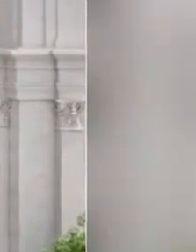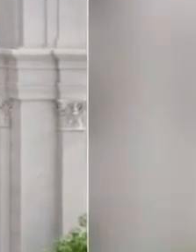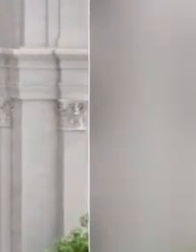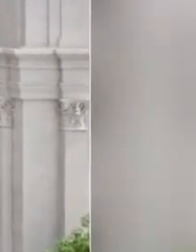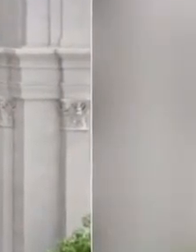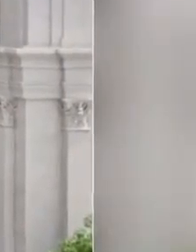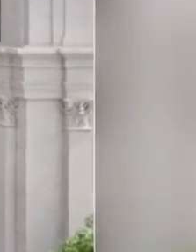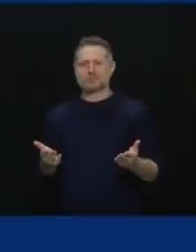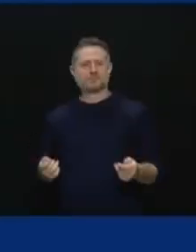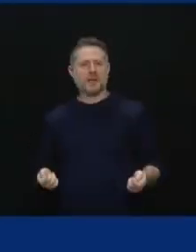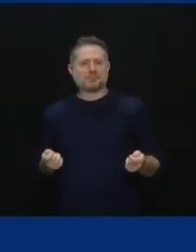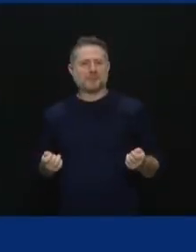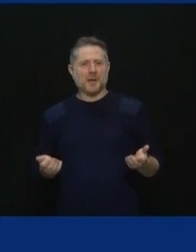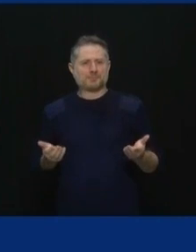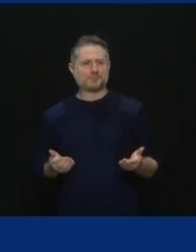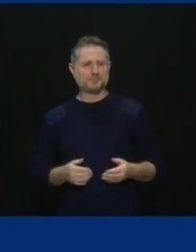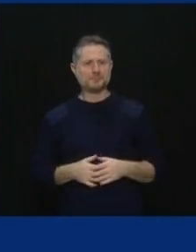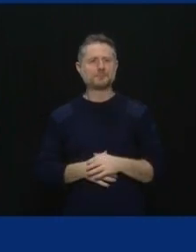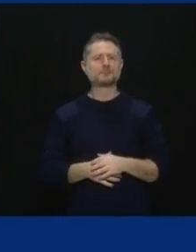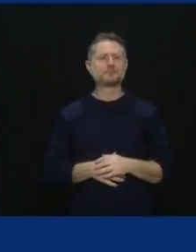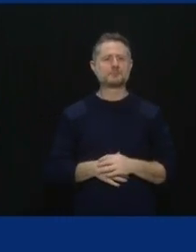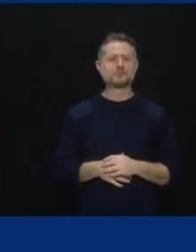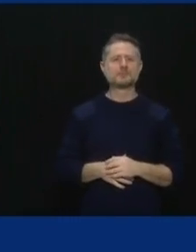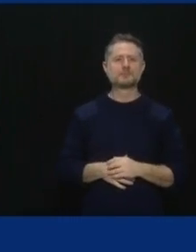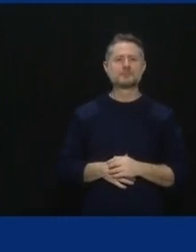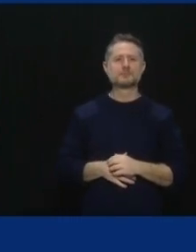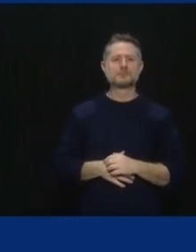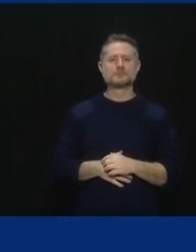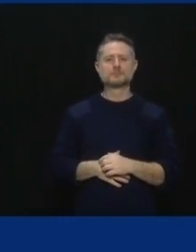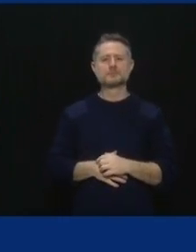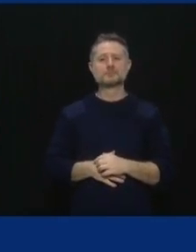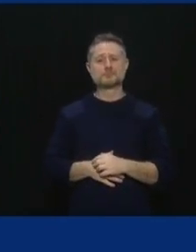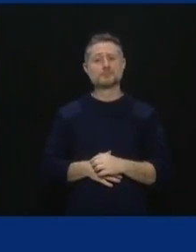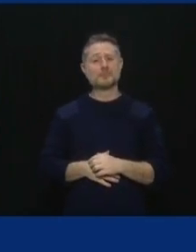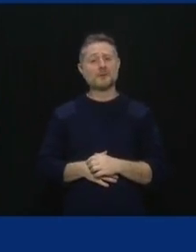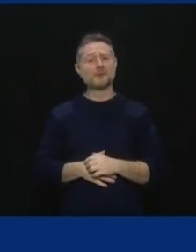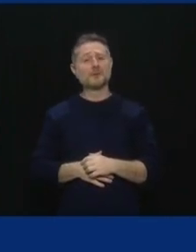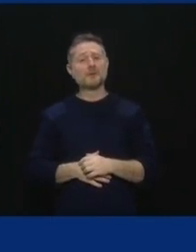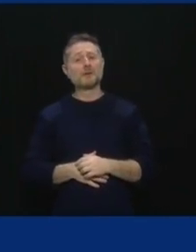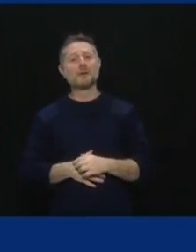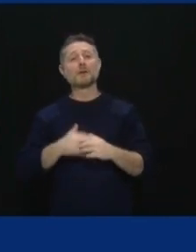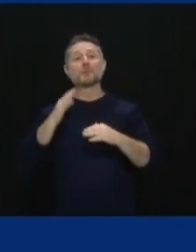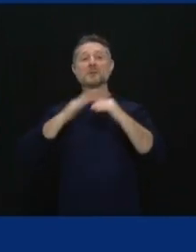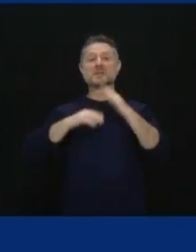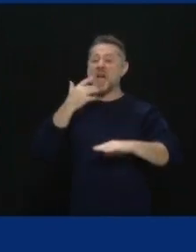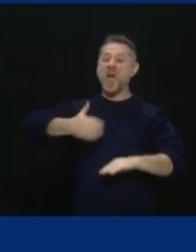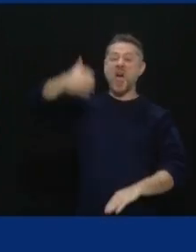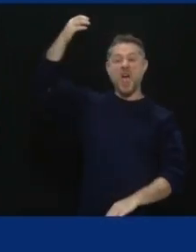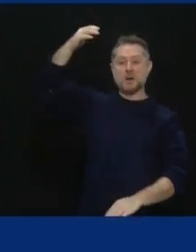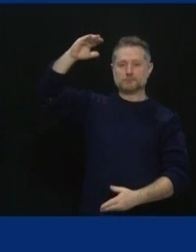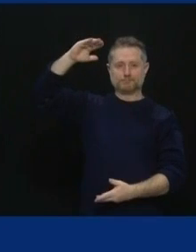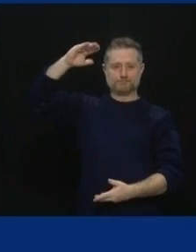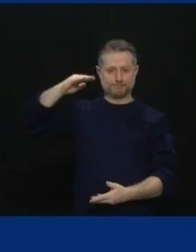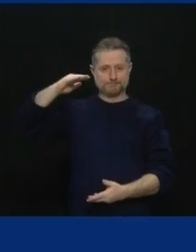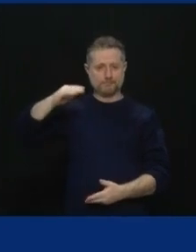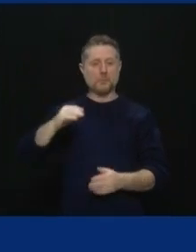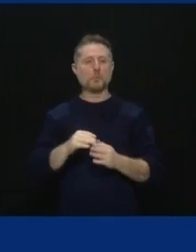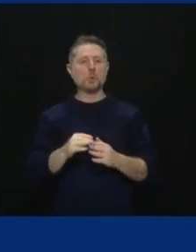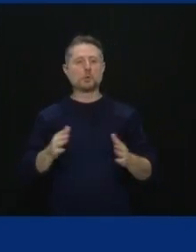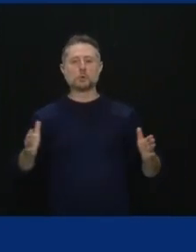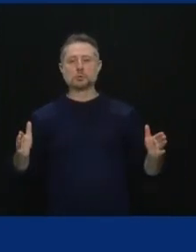acres of public space. Lowering the building heights, reducing the density by 1.4 million square feet, building residential